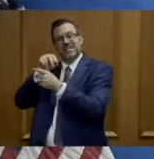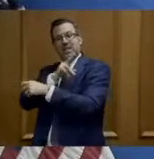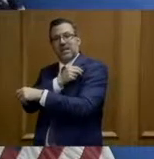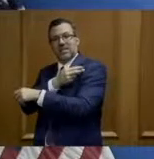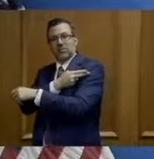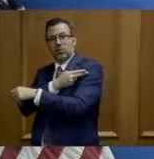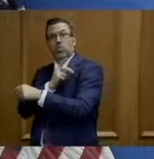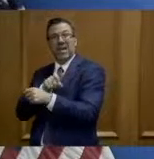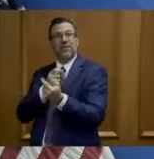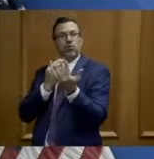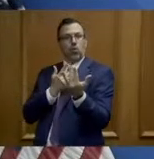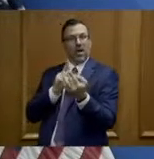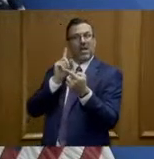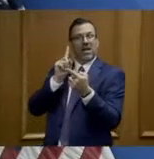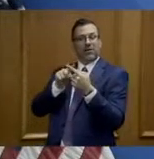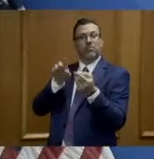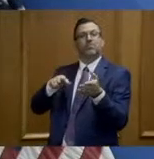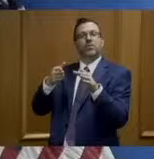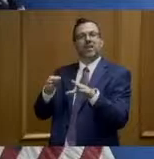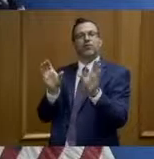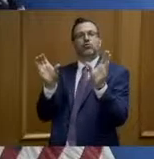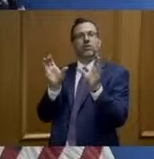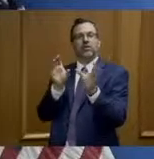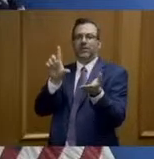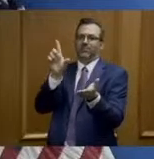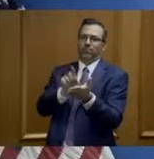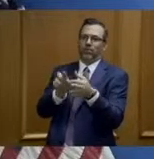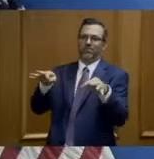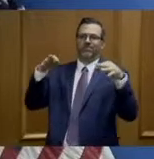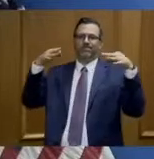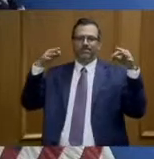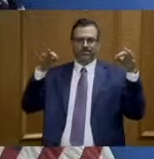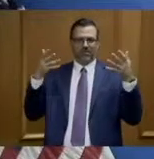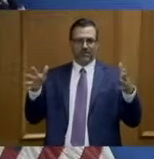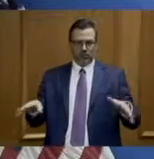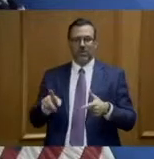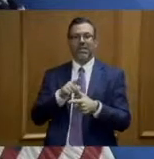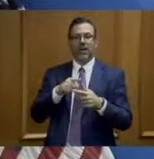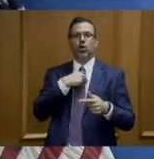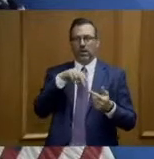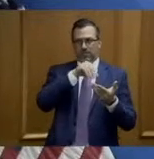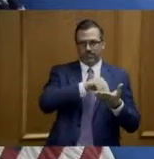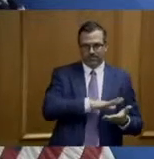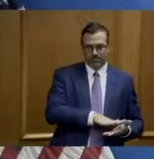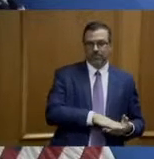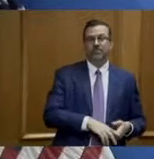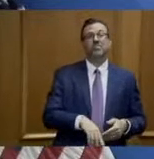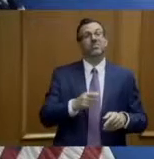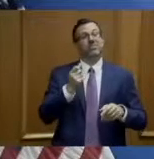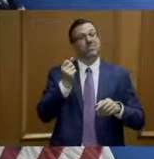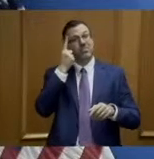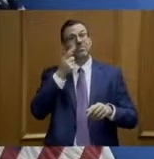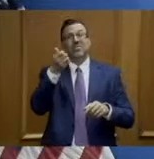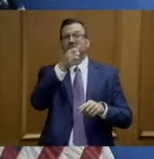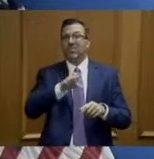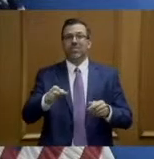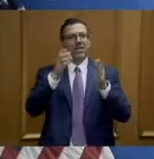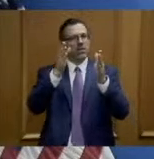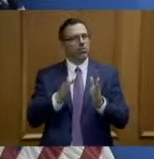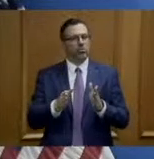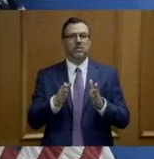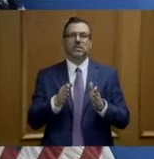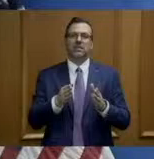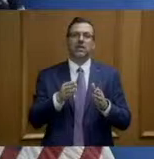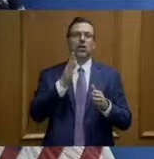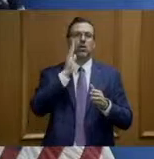Regarding hospitalizations, we're confident in our contact tracing process, but any person in this nation doing contact